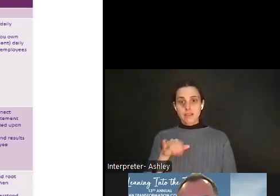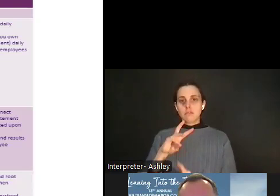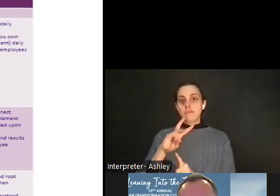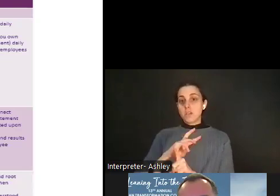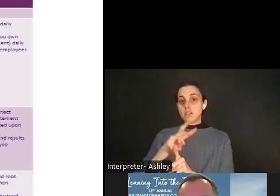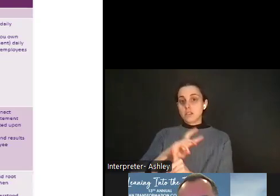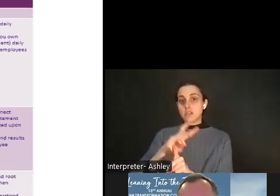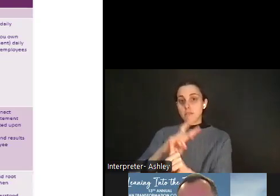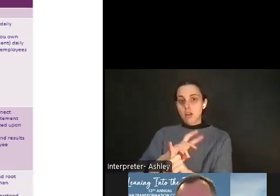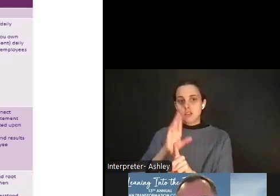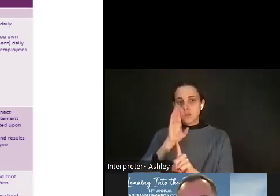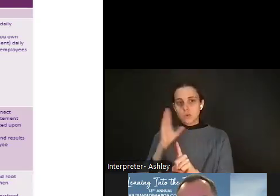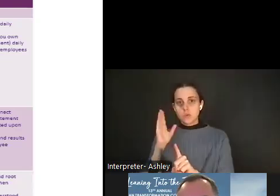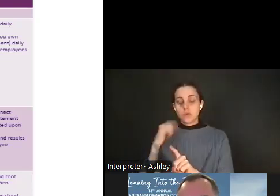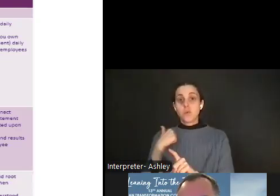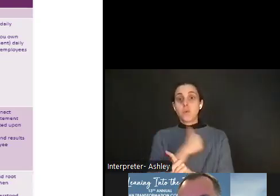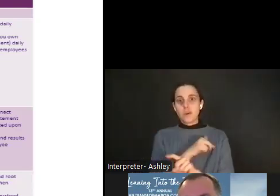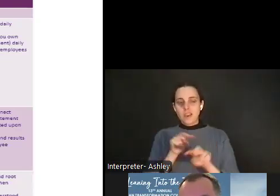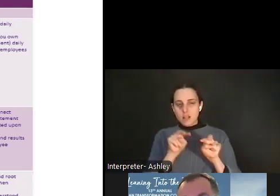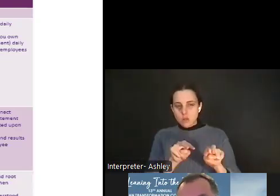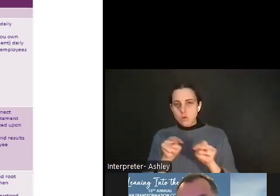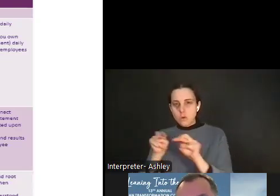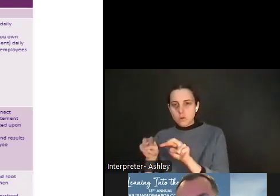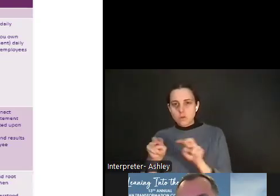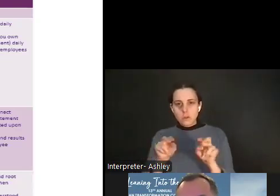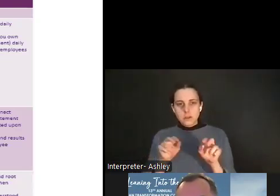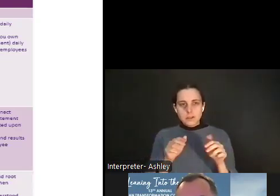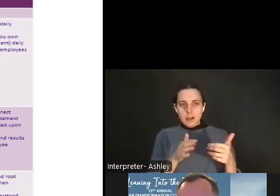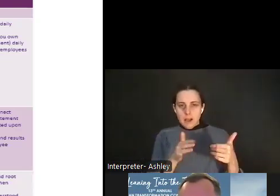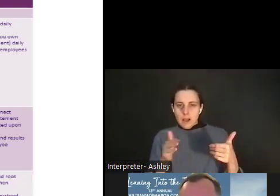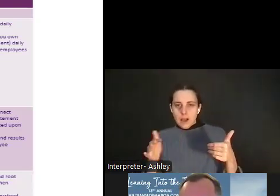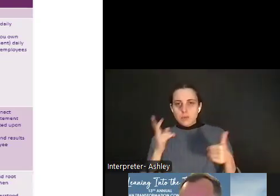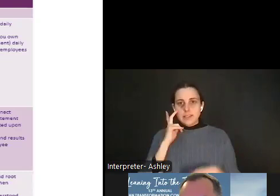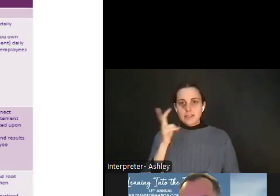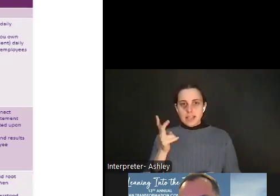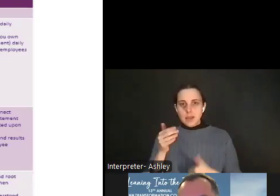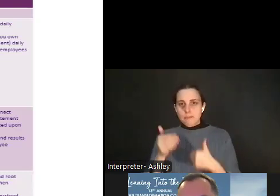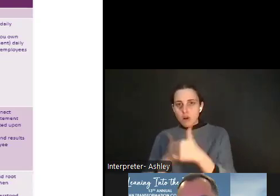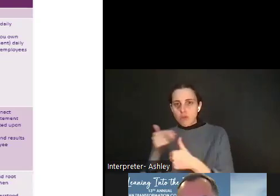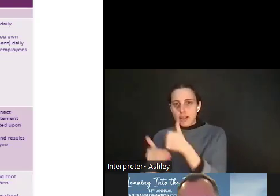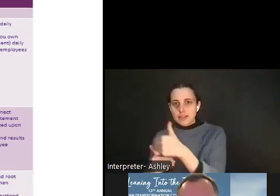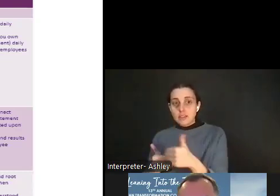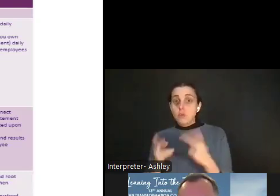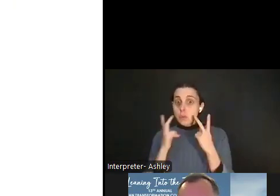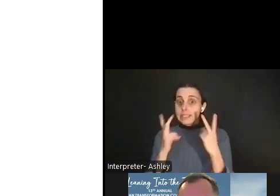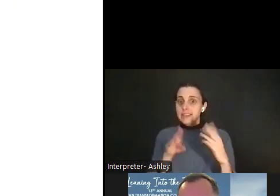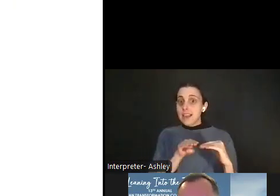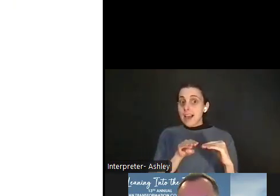where all our leaders are along that journey. And we've seen some great progression. It's slow, but it's going in the right